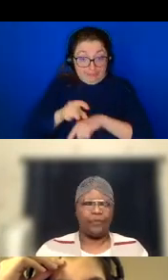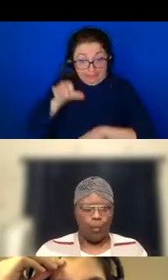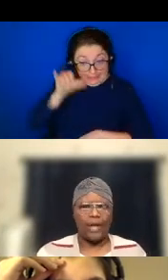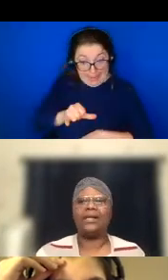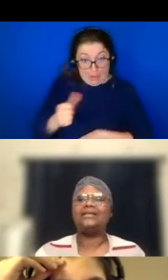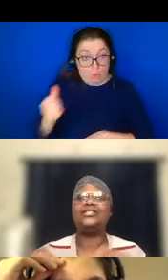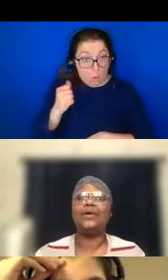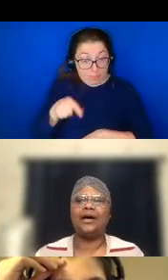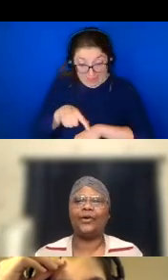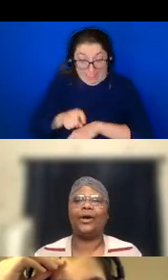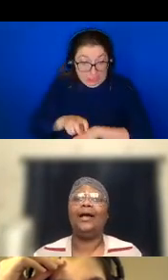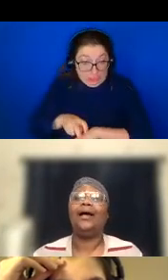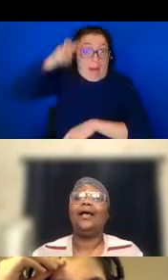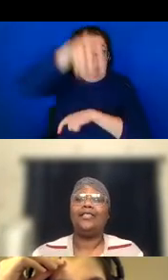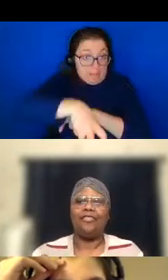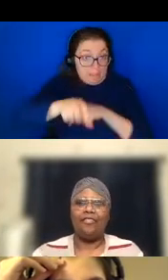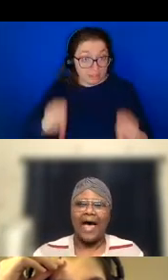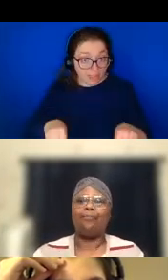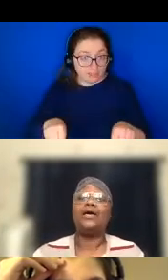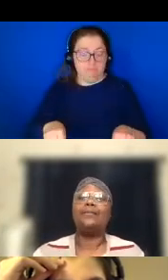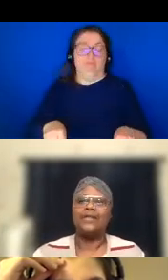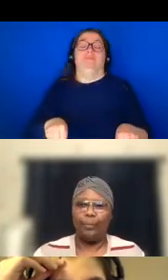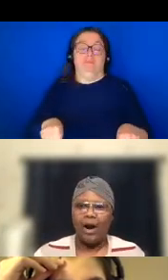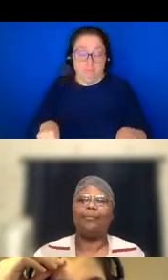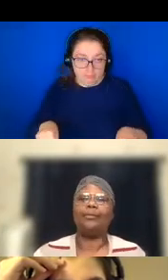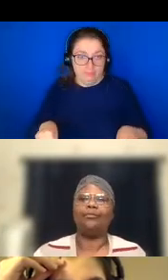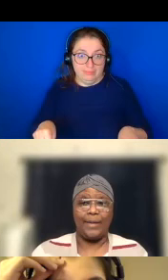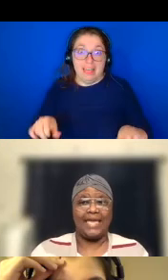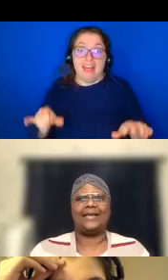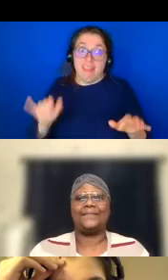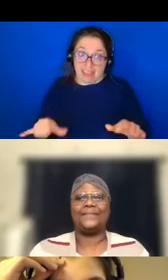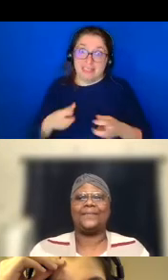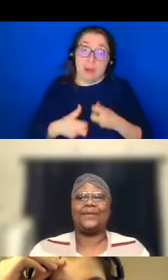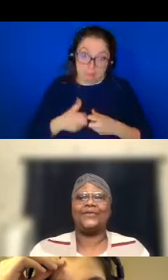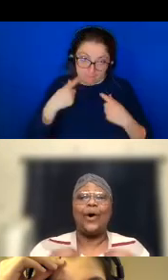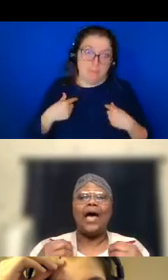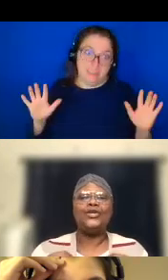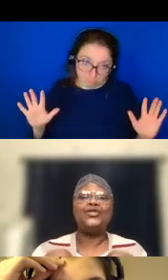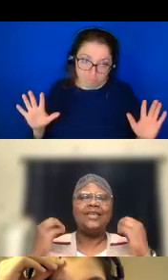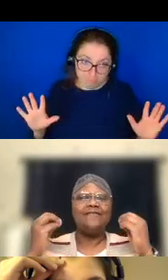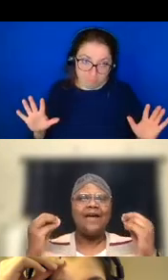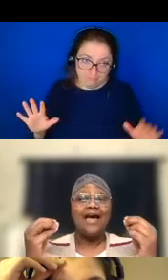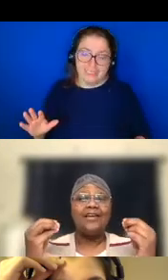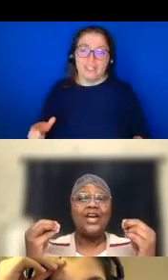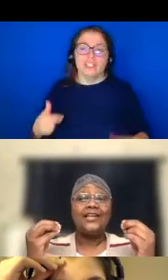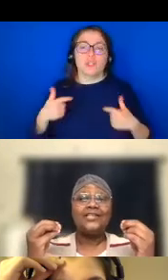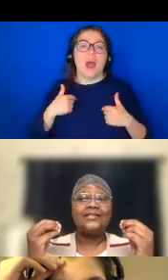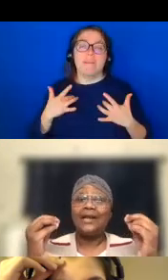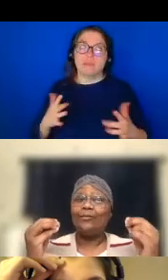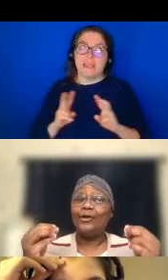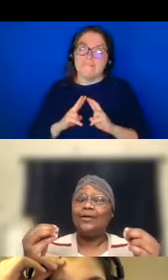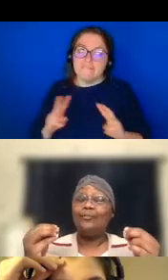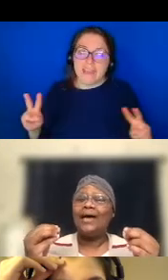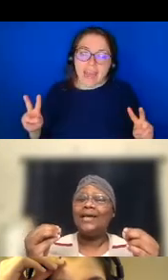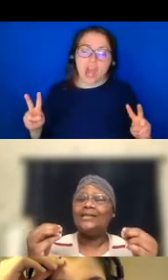jump from one place to another, that becomes a problem for me. So I'm usually very conscious when